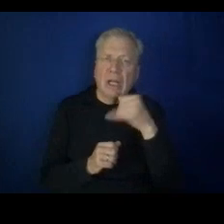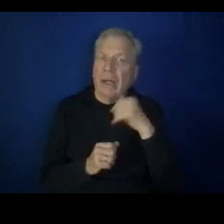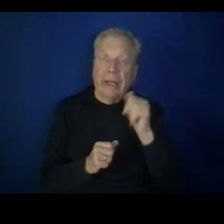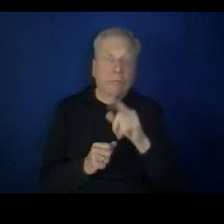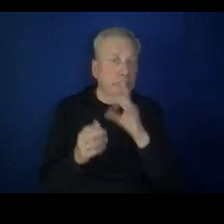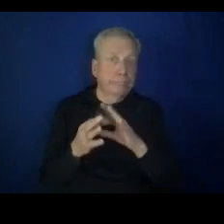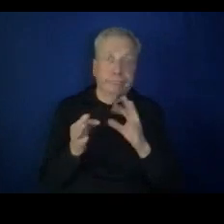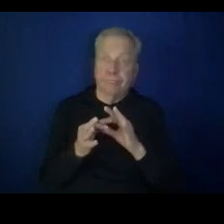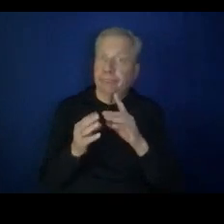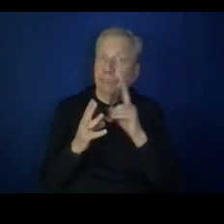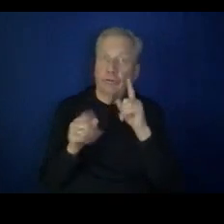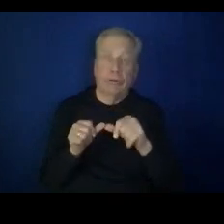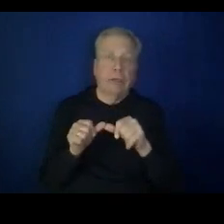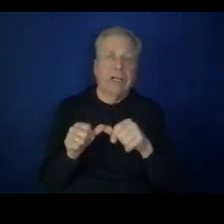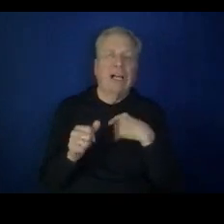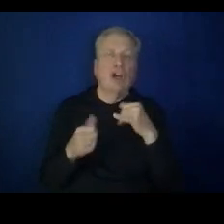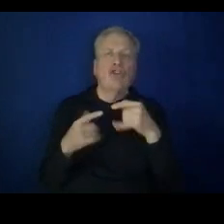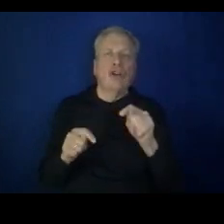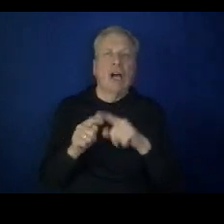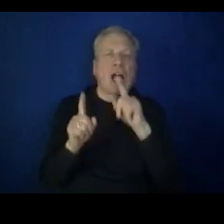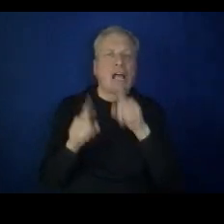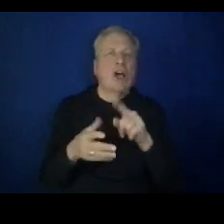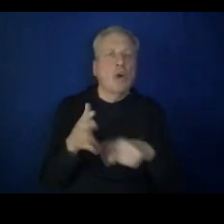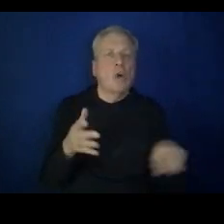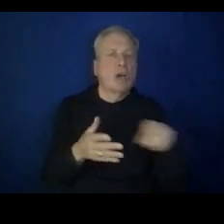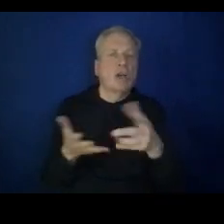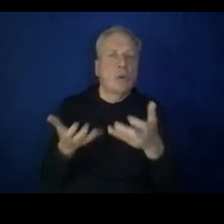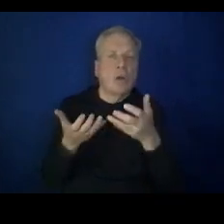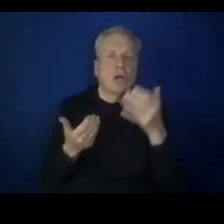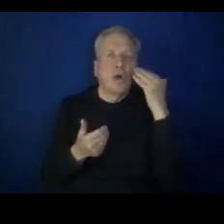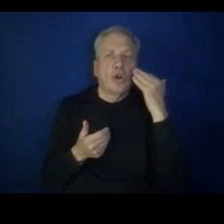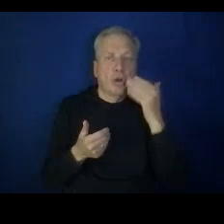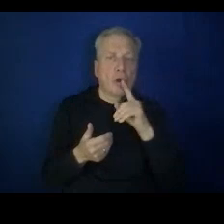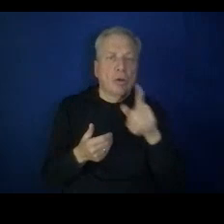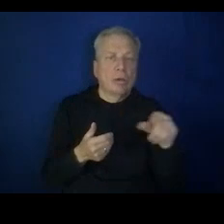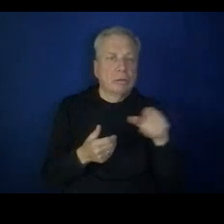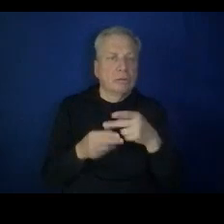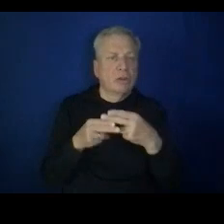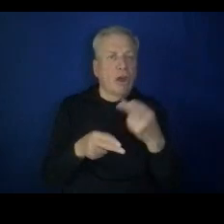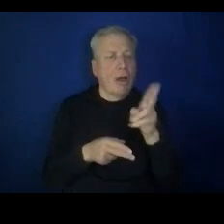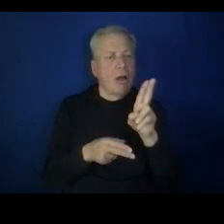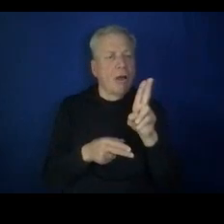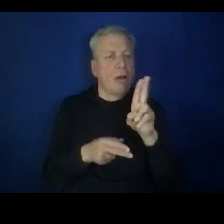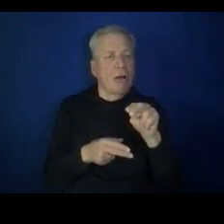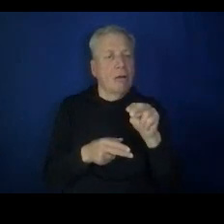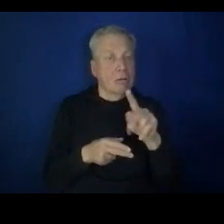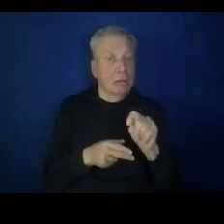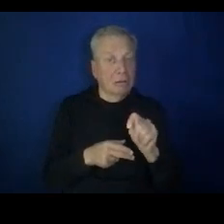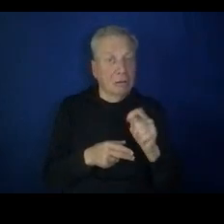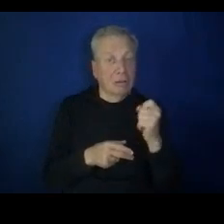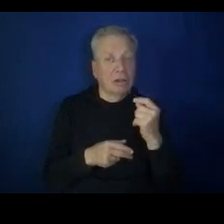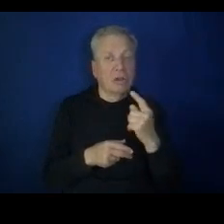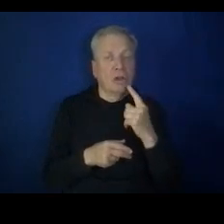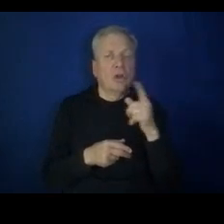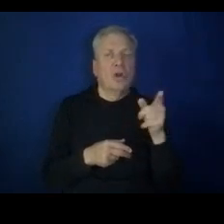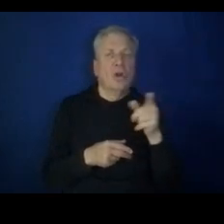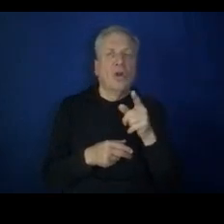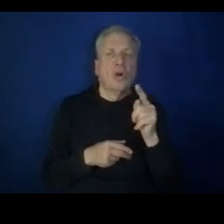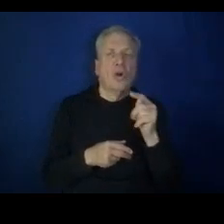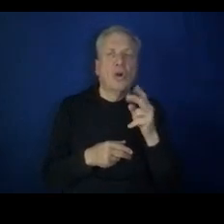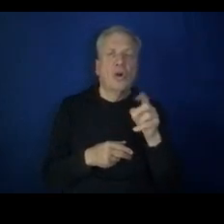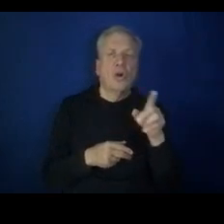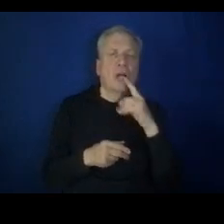a very long time. I'm trying to answer what you all want to know. There was a hunt, right? Oh, the sticker. So